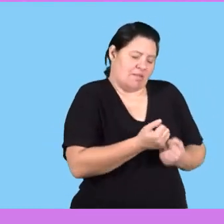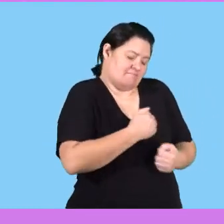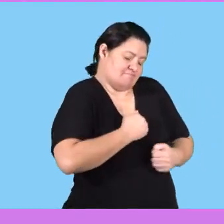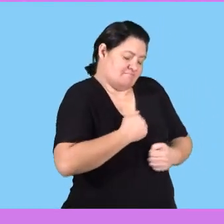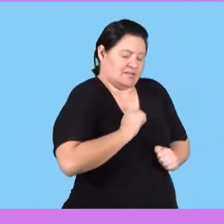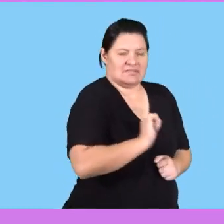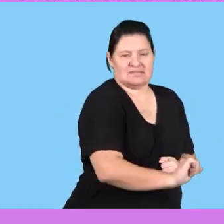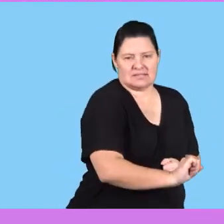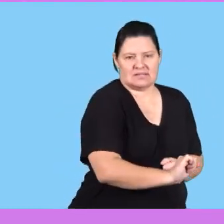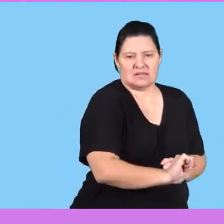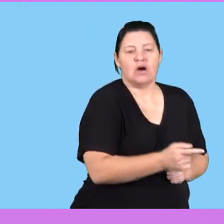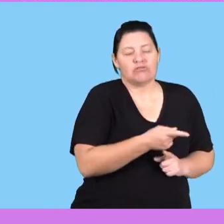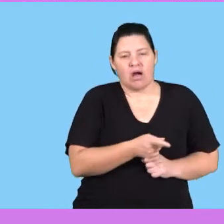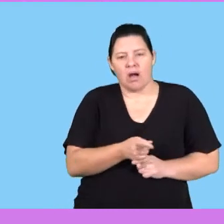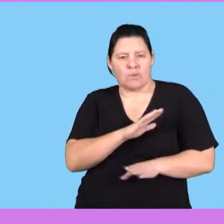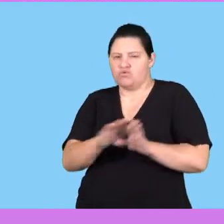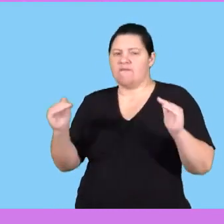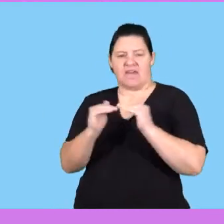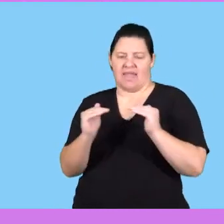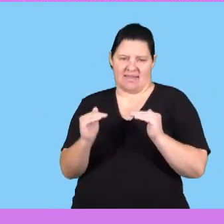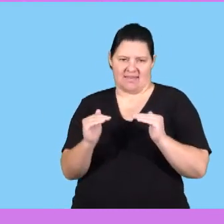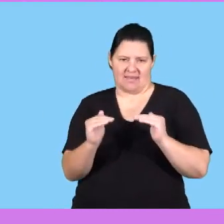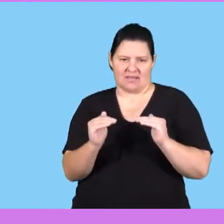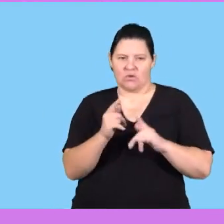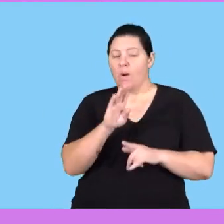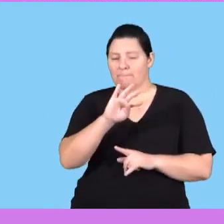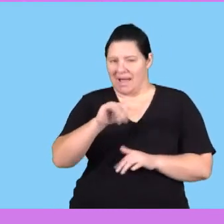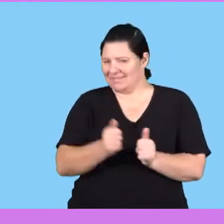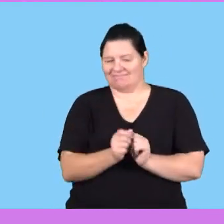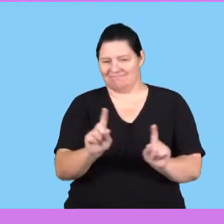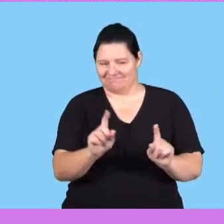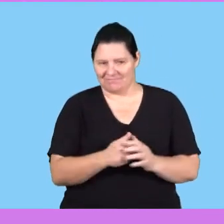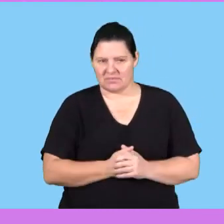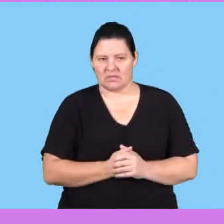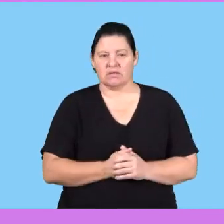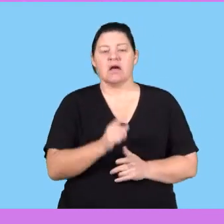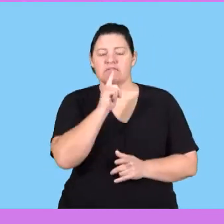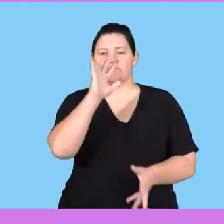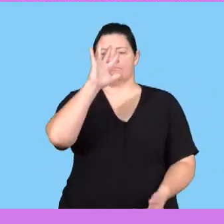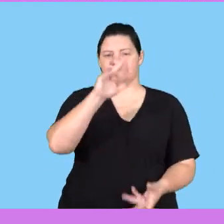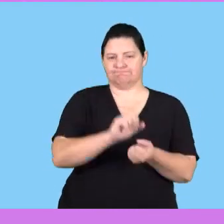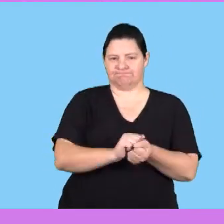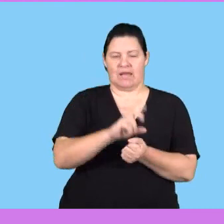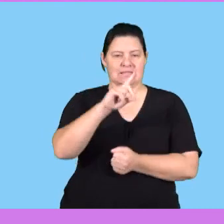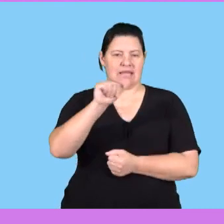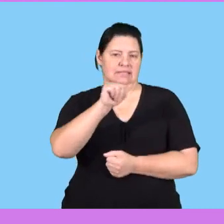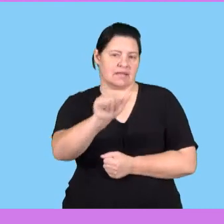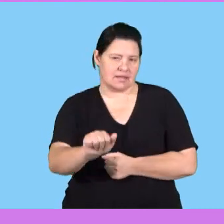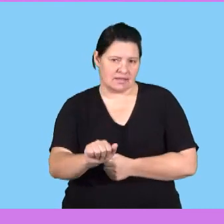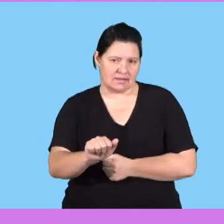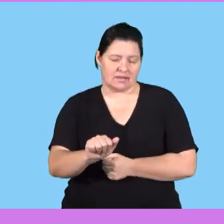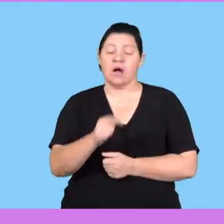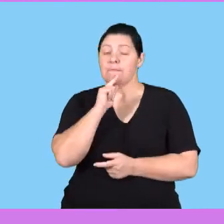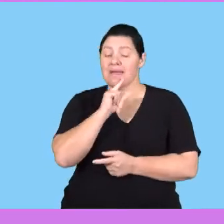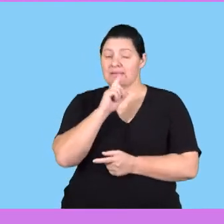or someone in a way which is considered unfair. All right. And then looking at summarizing data.